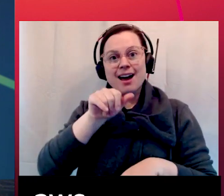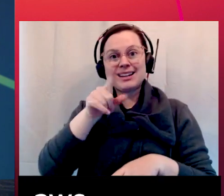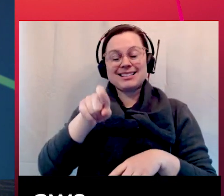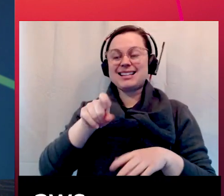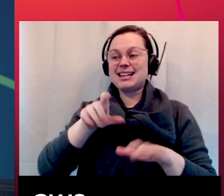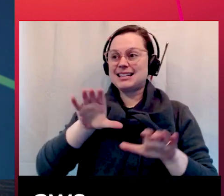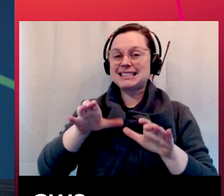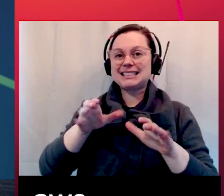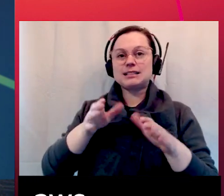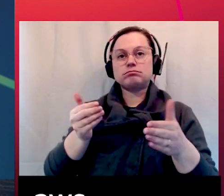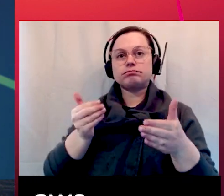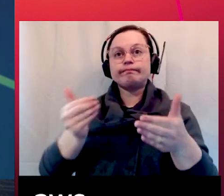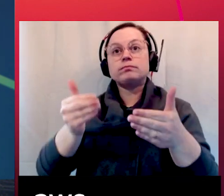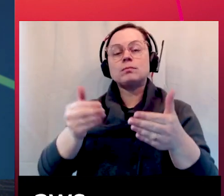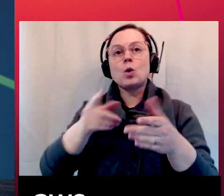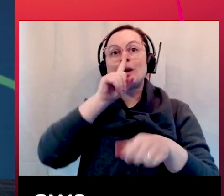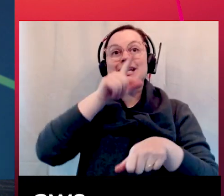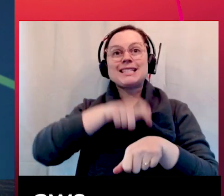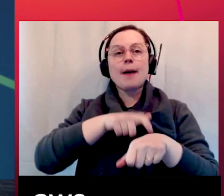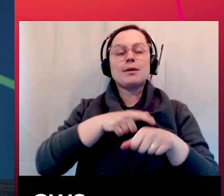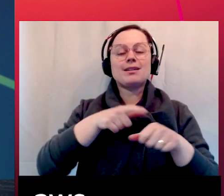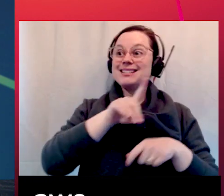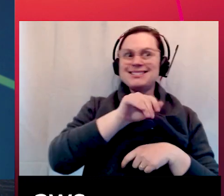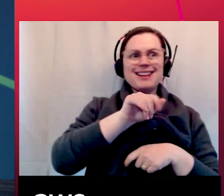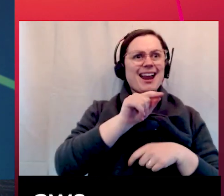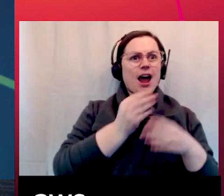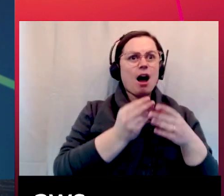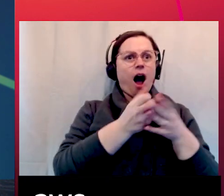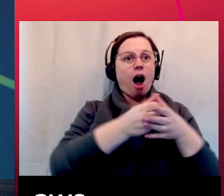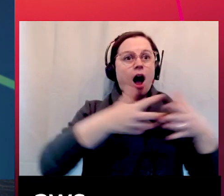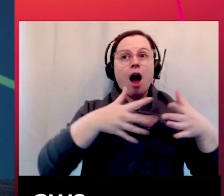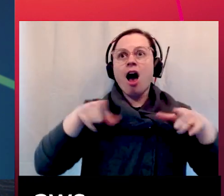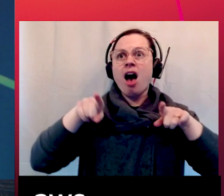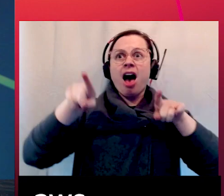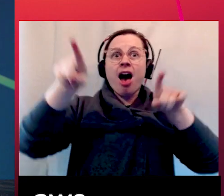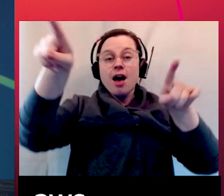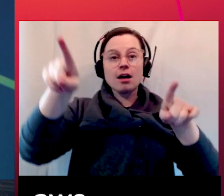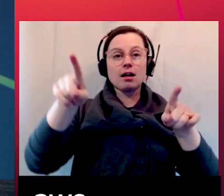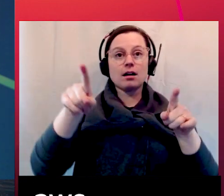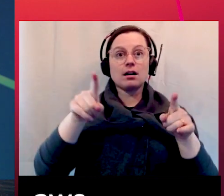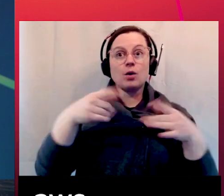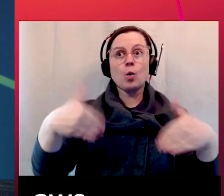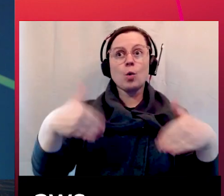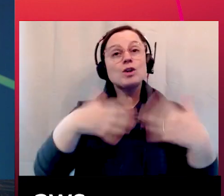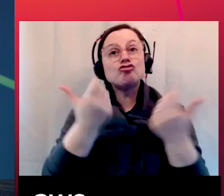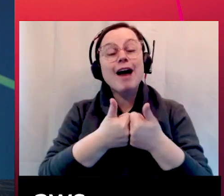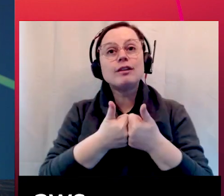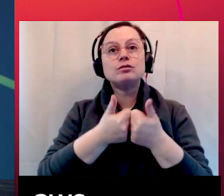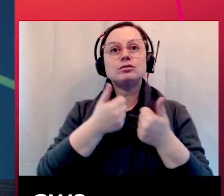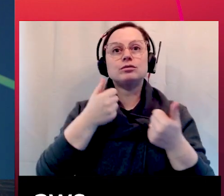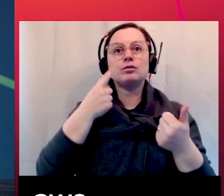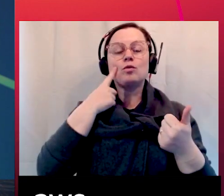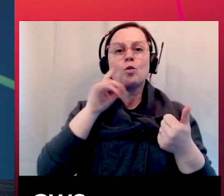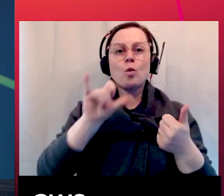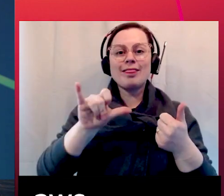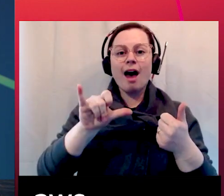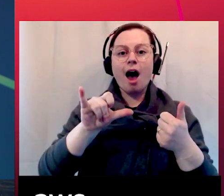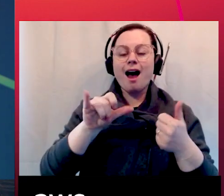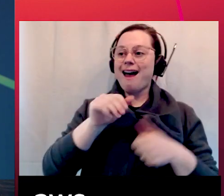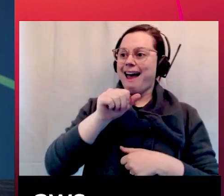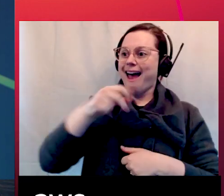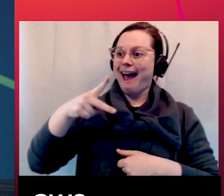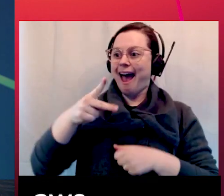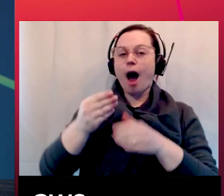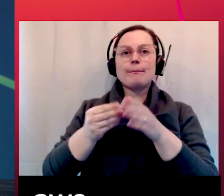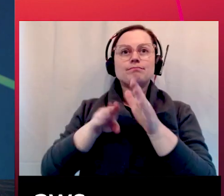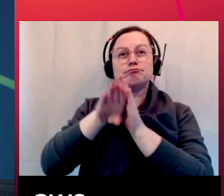data is growing exponentially. That creates a huge challenge from the ability to actually drive applications that